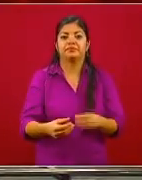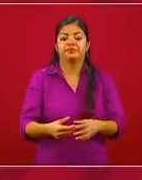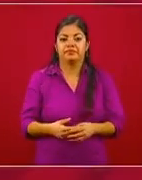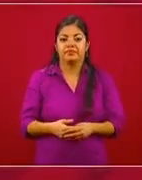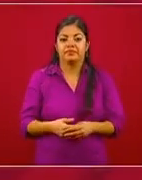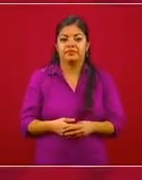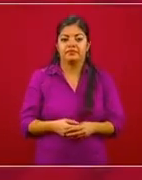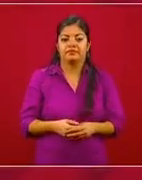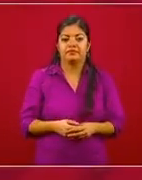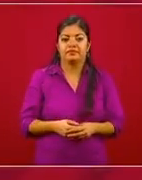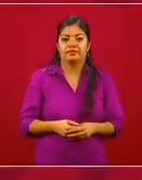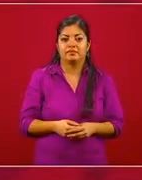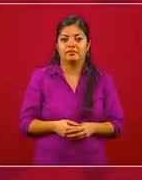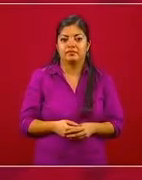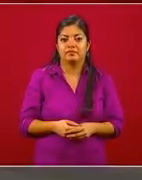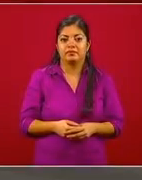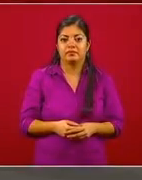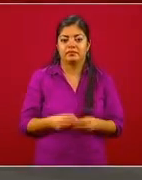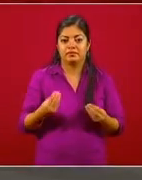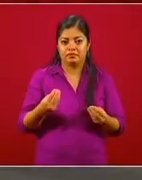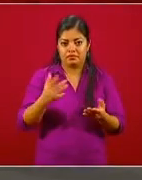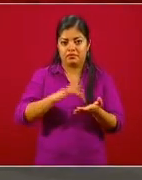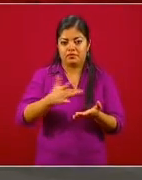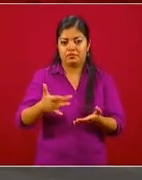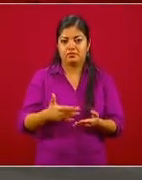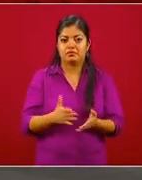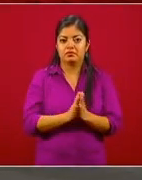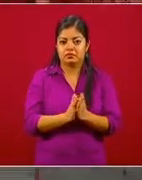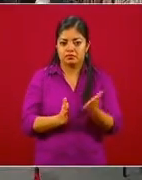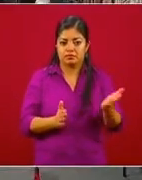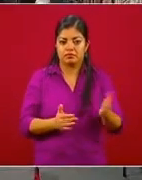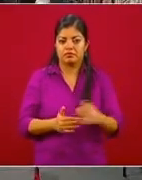And of course, the state authorities and the